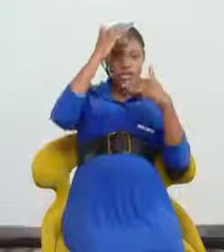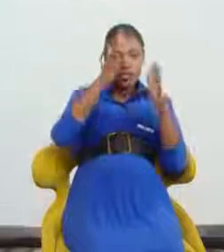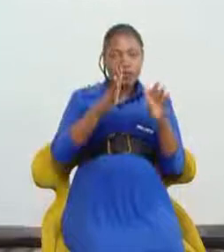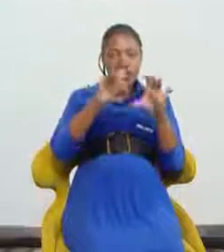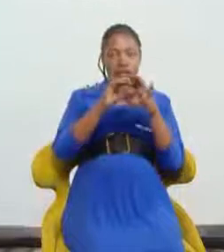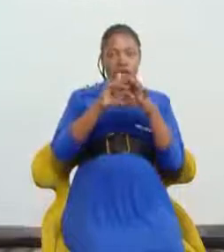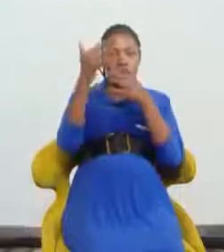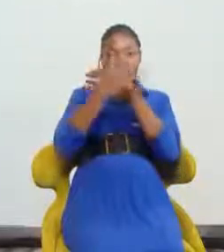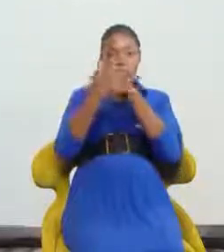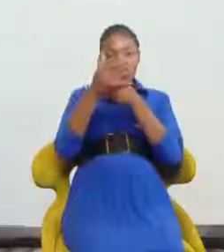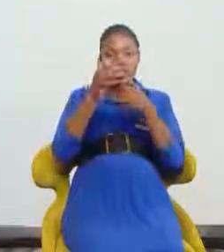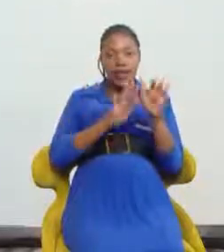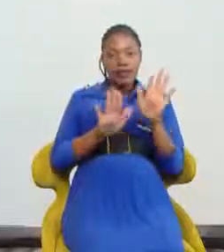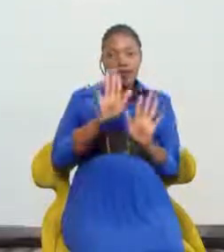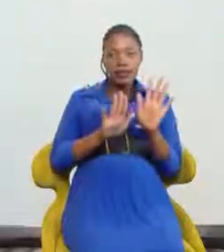science